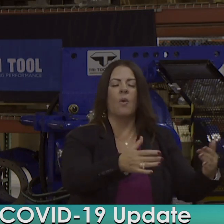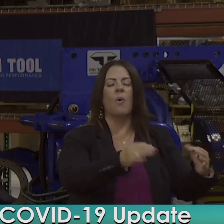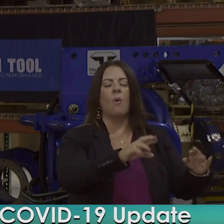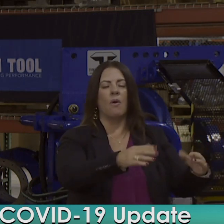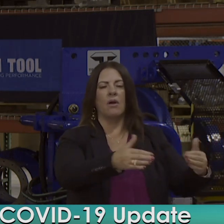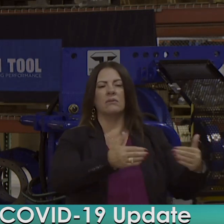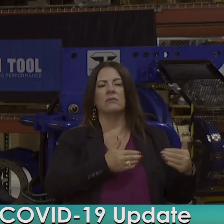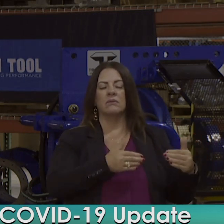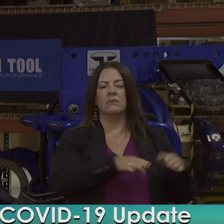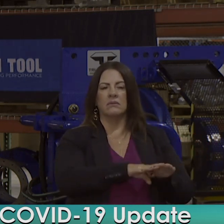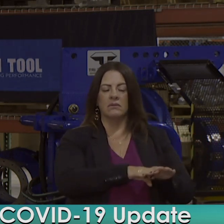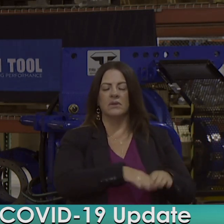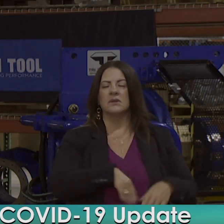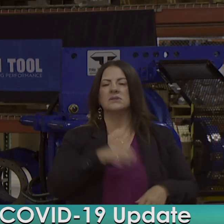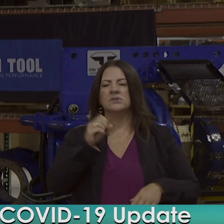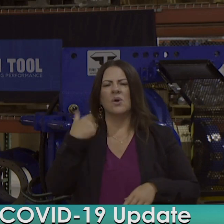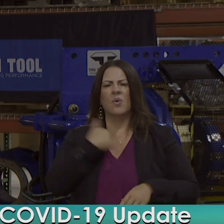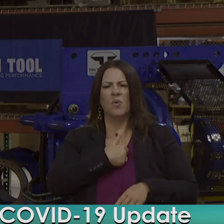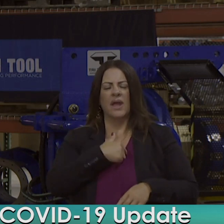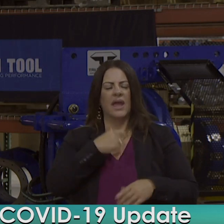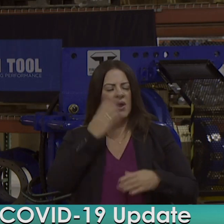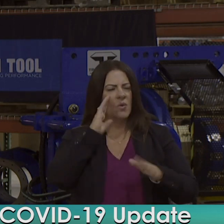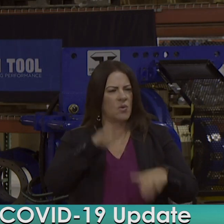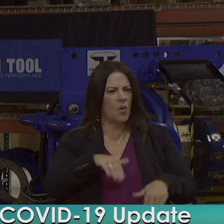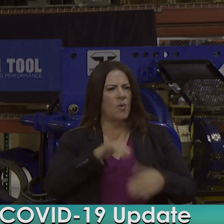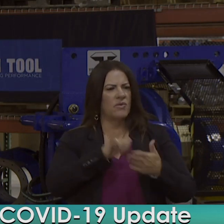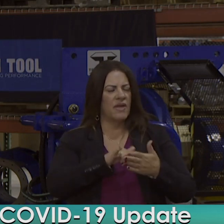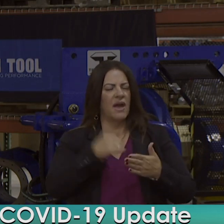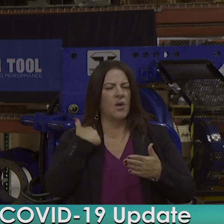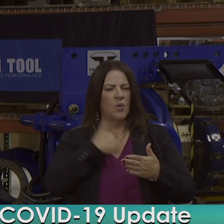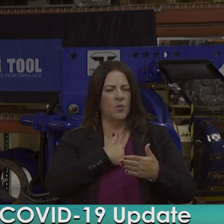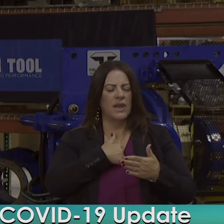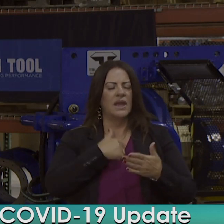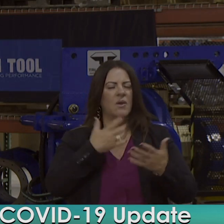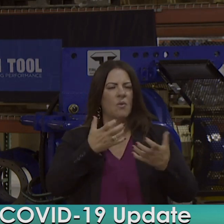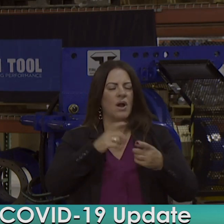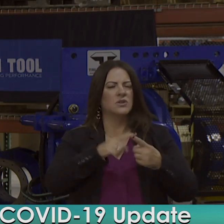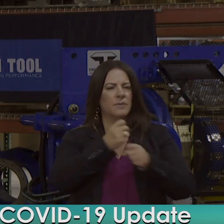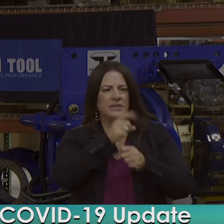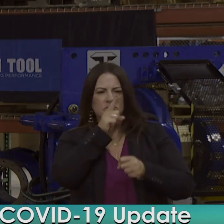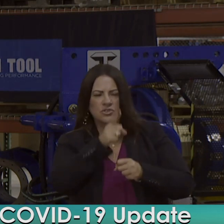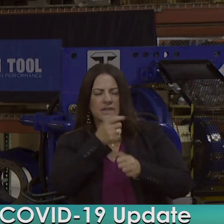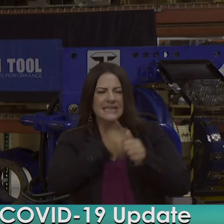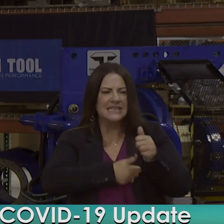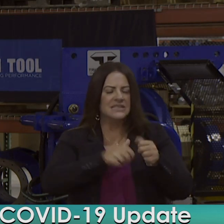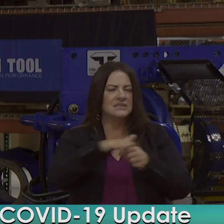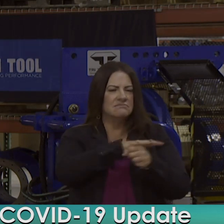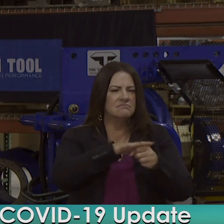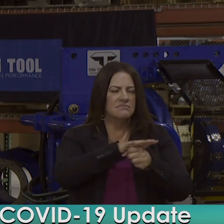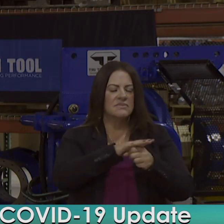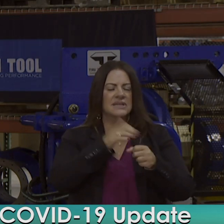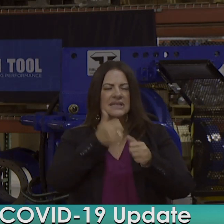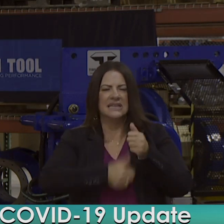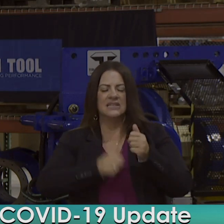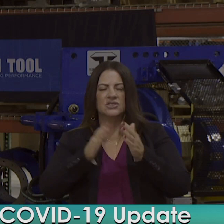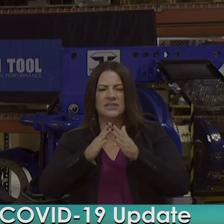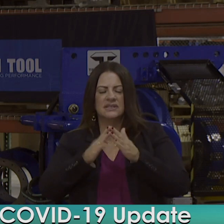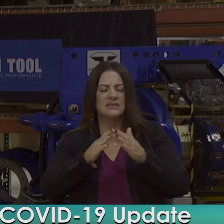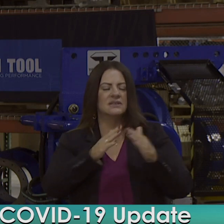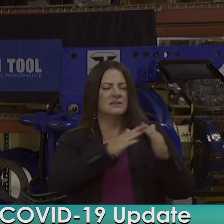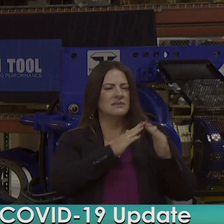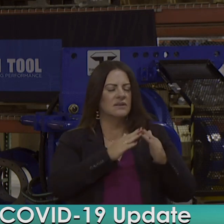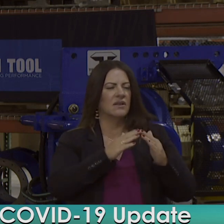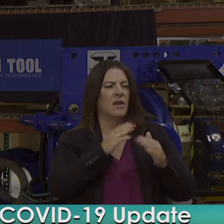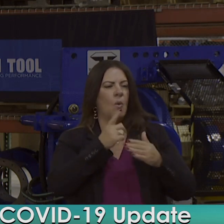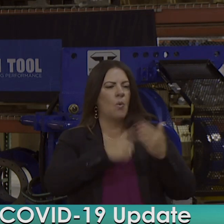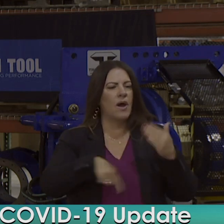we certainly reserve, based upon conditions at the local level, based upon particular criteria that we put forth, and the